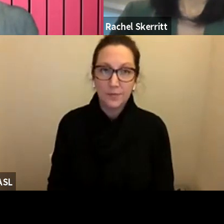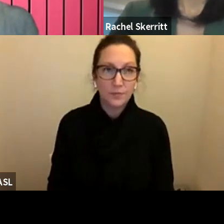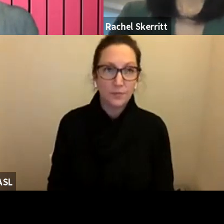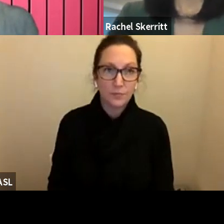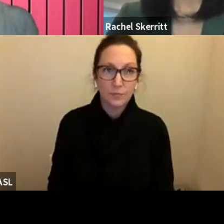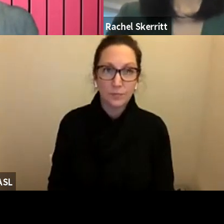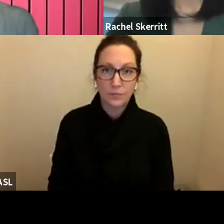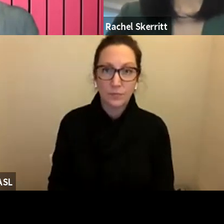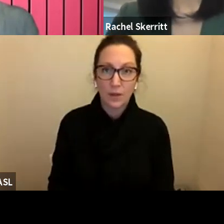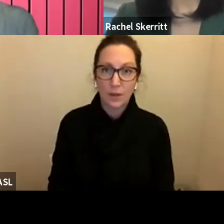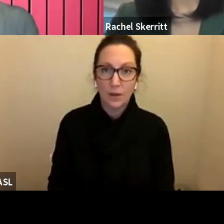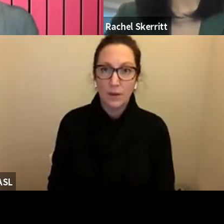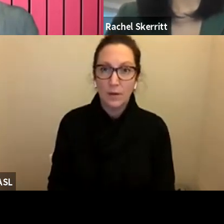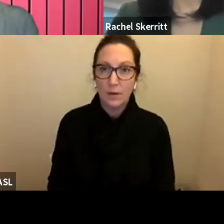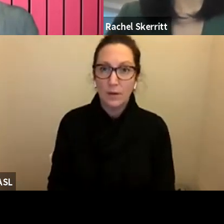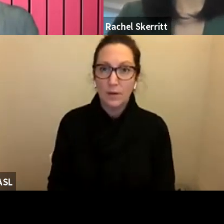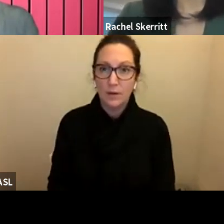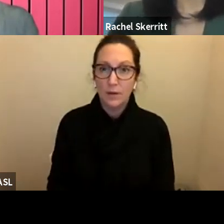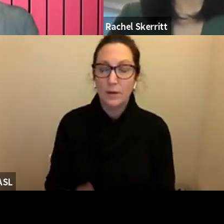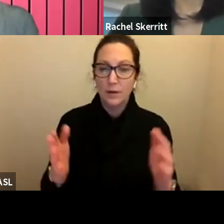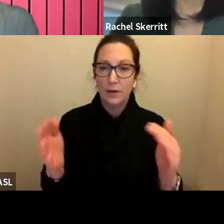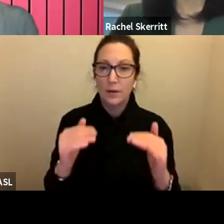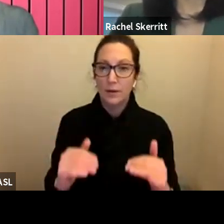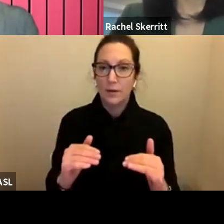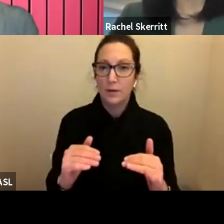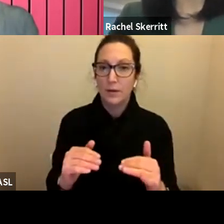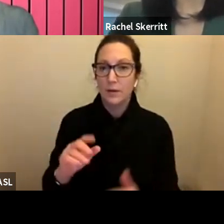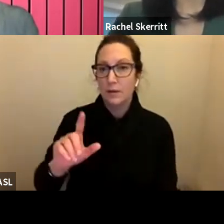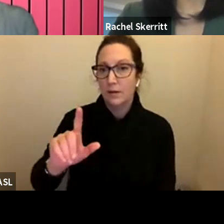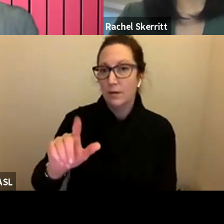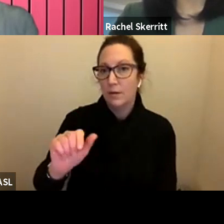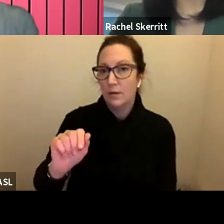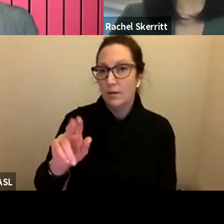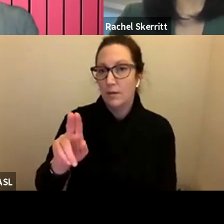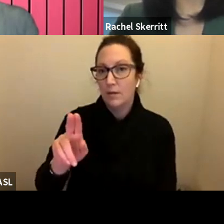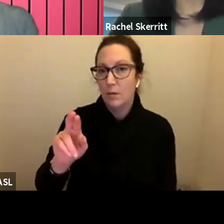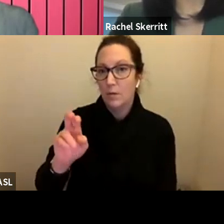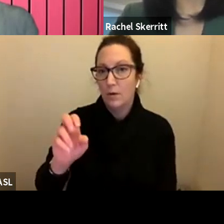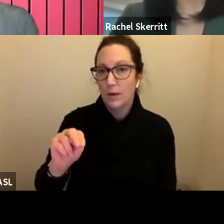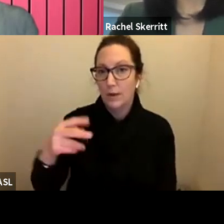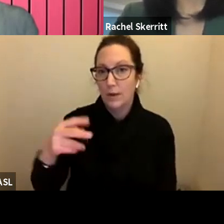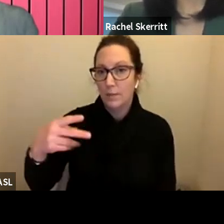Thank you very much. Next speaker is Lauren Peter.